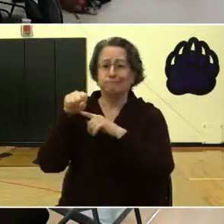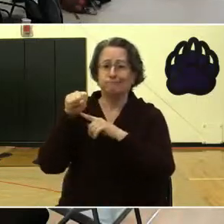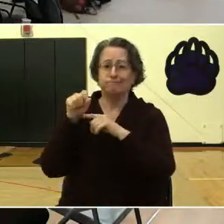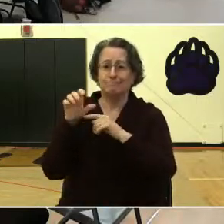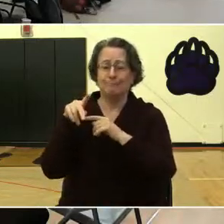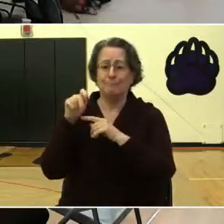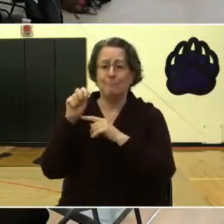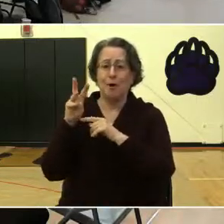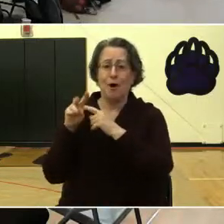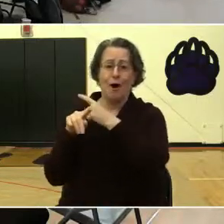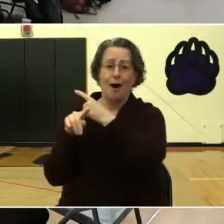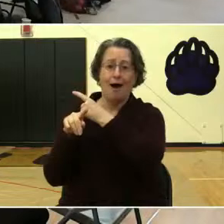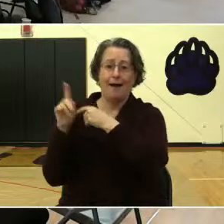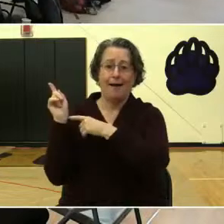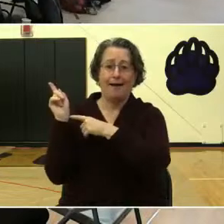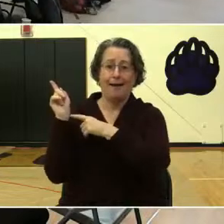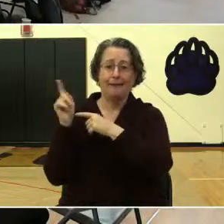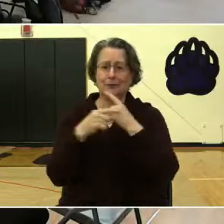the